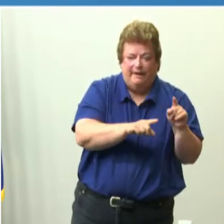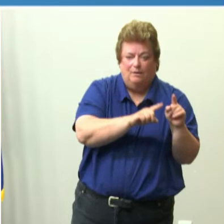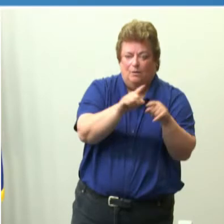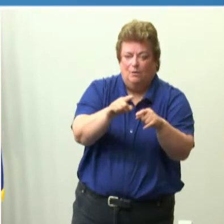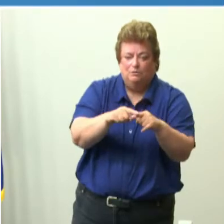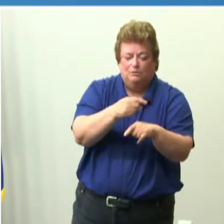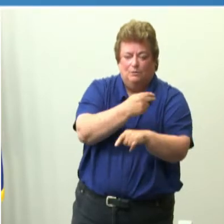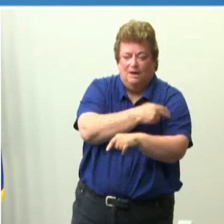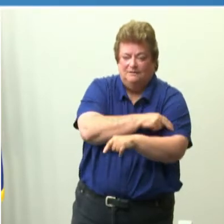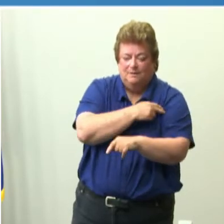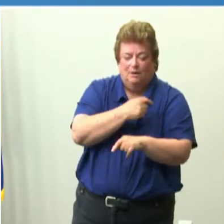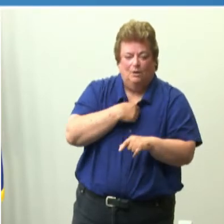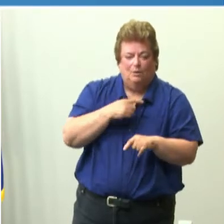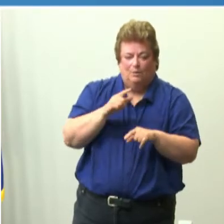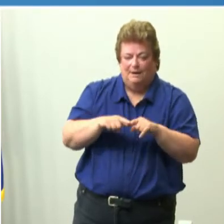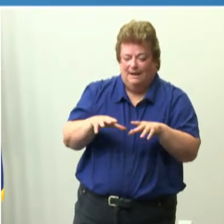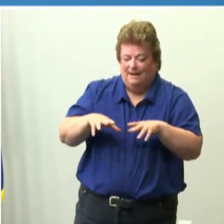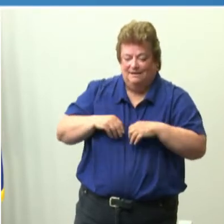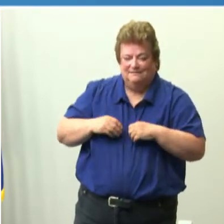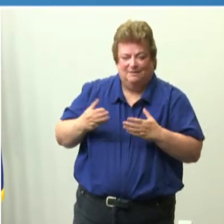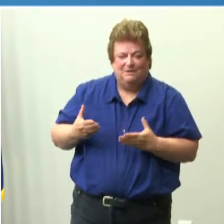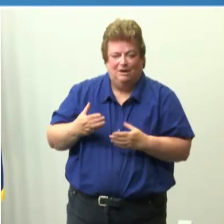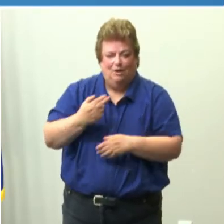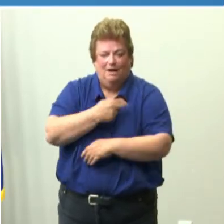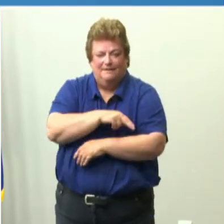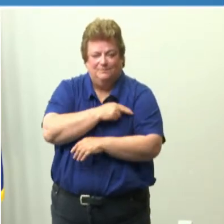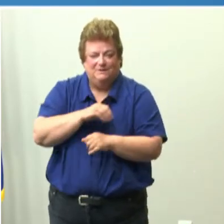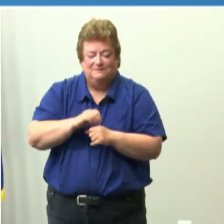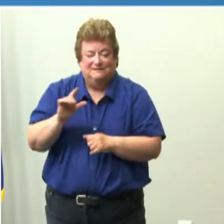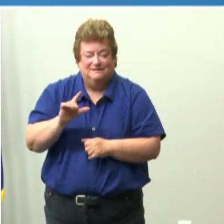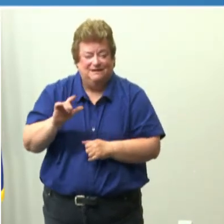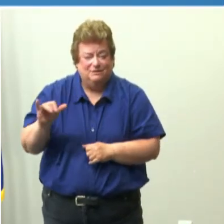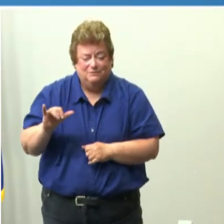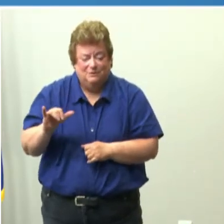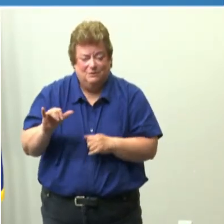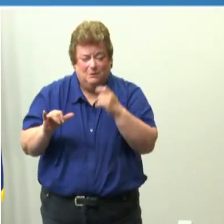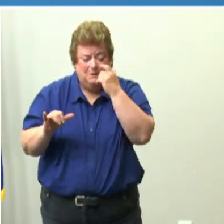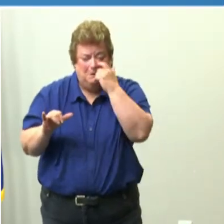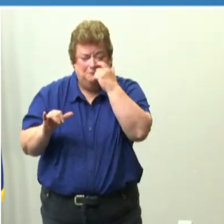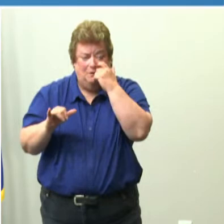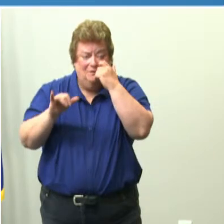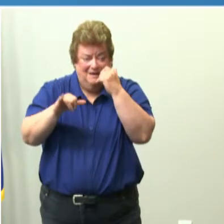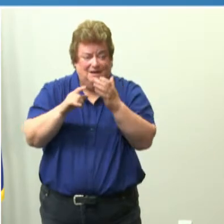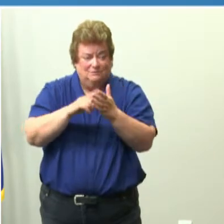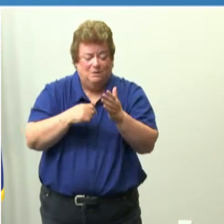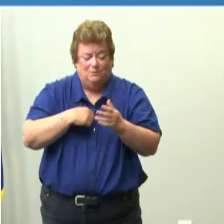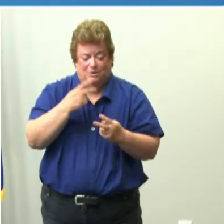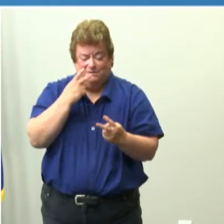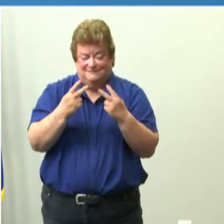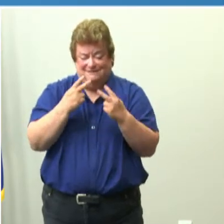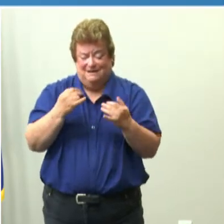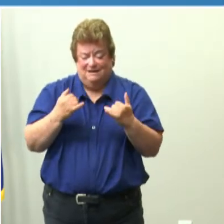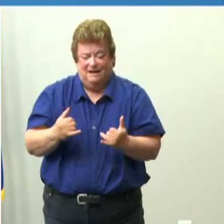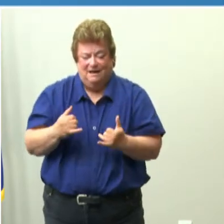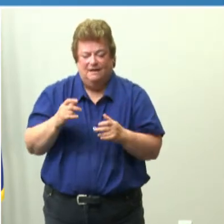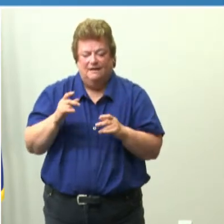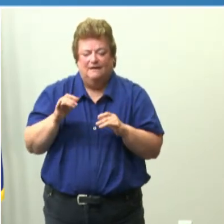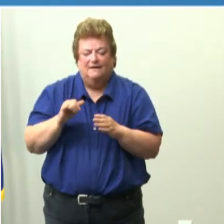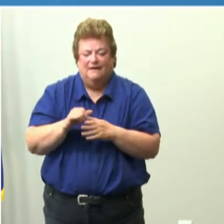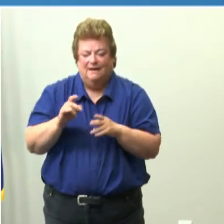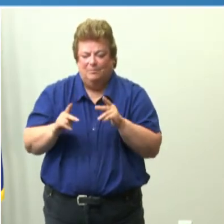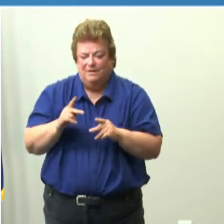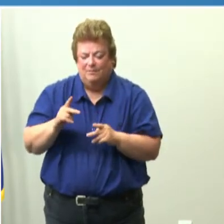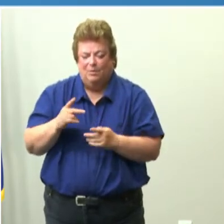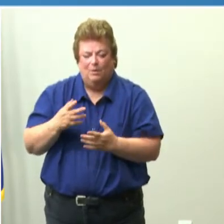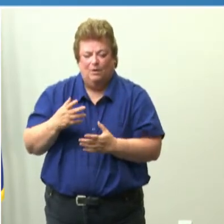into Lincoln, into the hospital, anywhere. And that's what we're actually seeing now, that people are being held in the